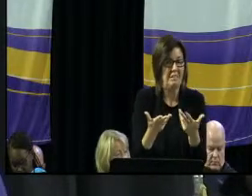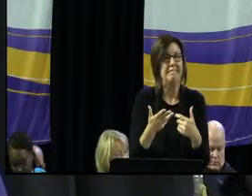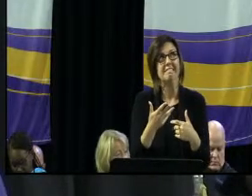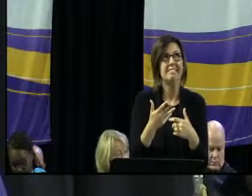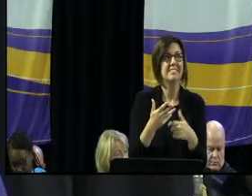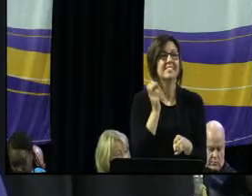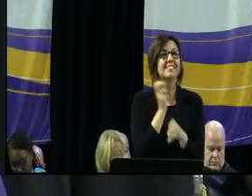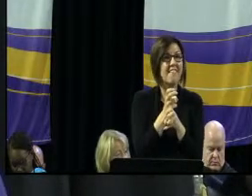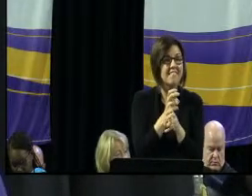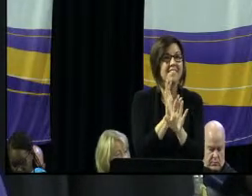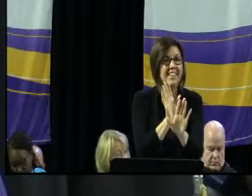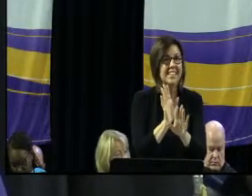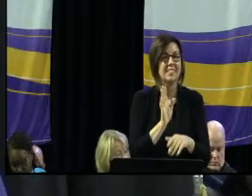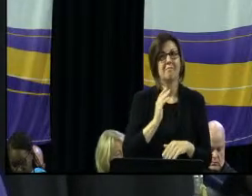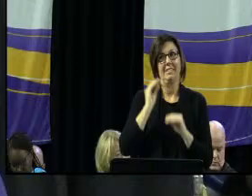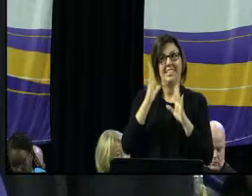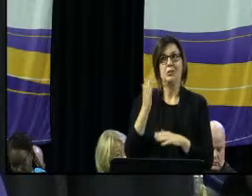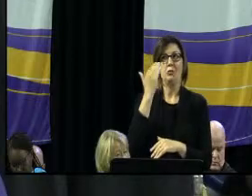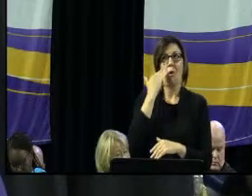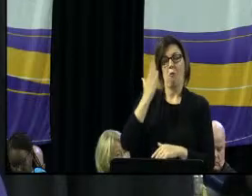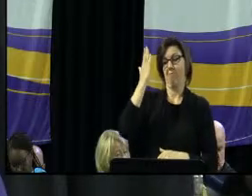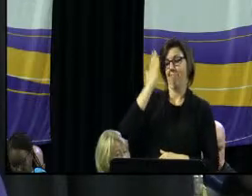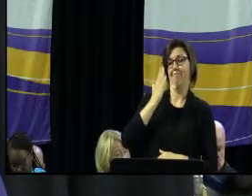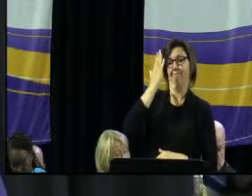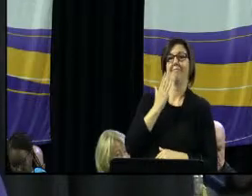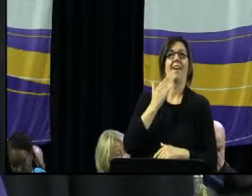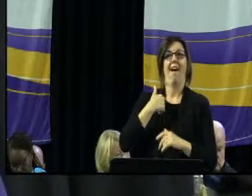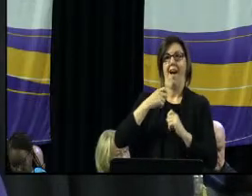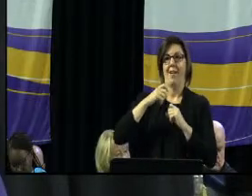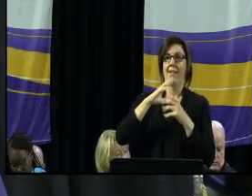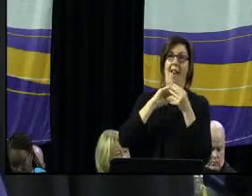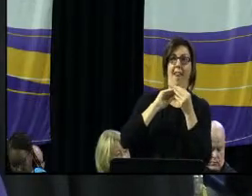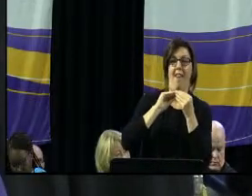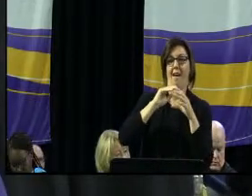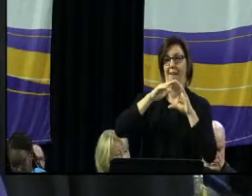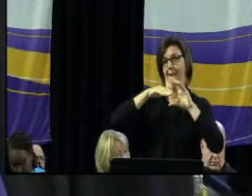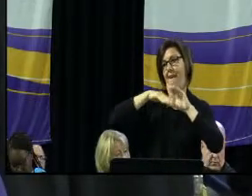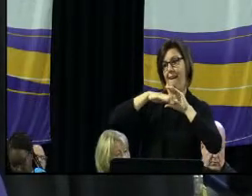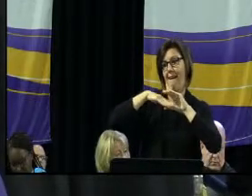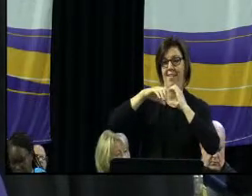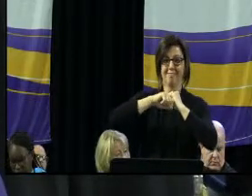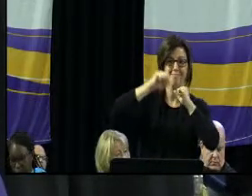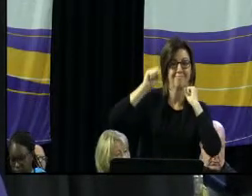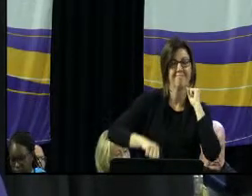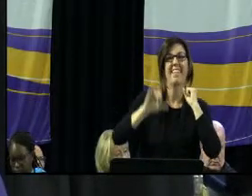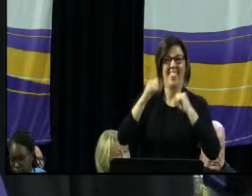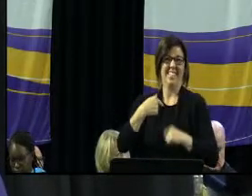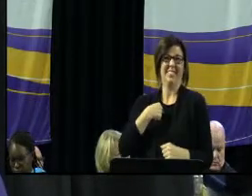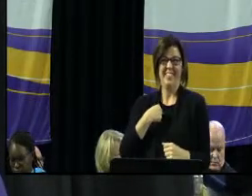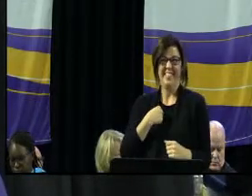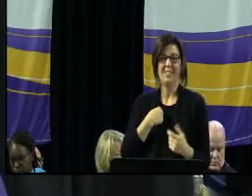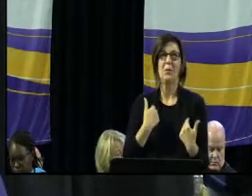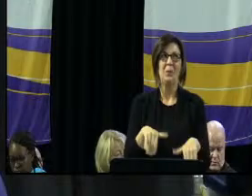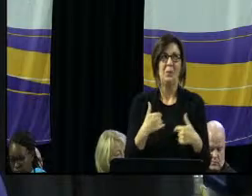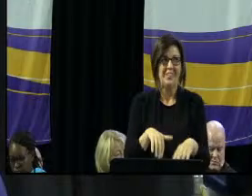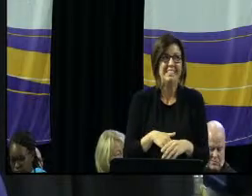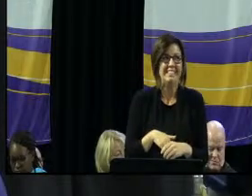have. My teachers know me as a wordy and verbose student who has more of an issue with staying within the word count than reaching